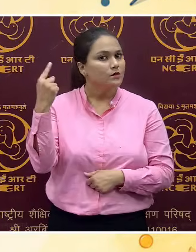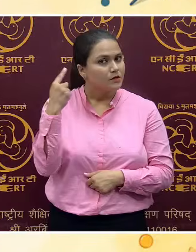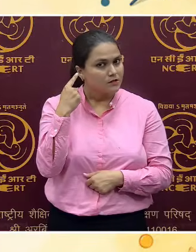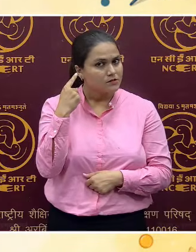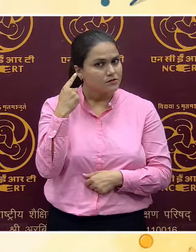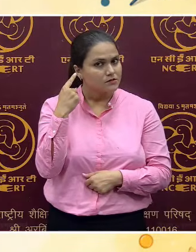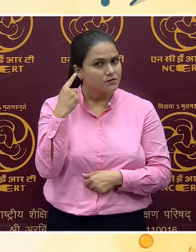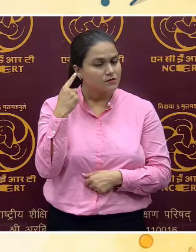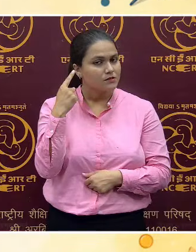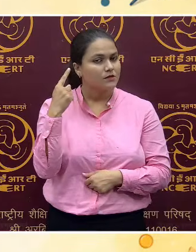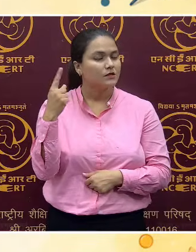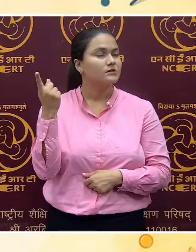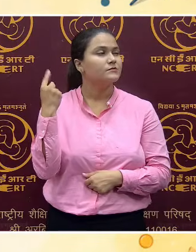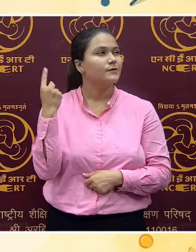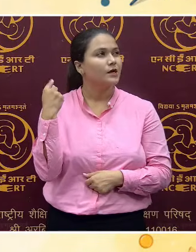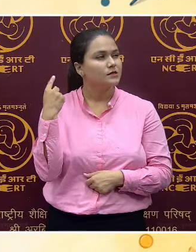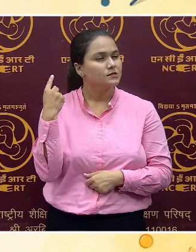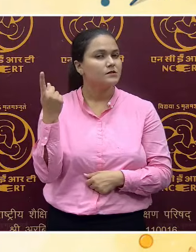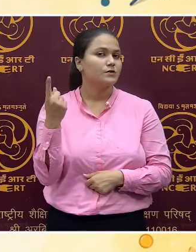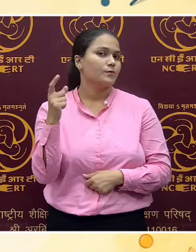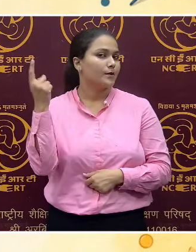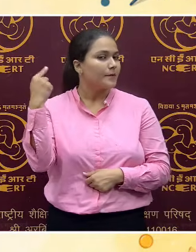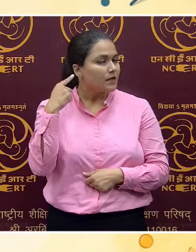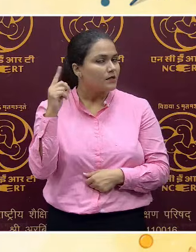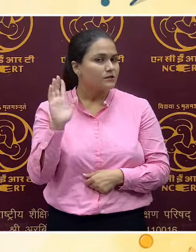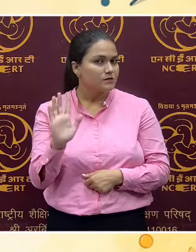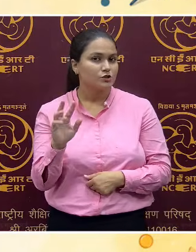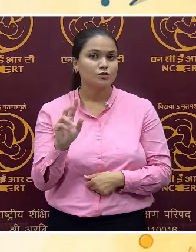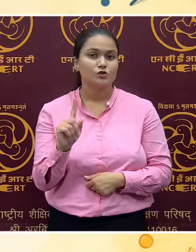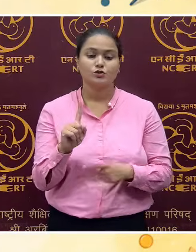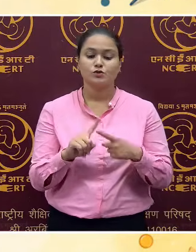the past tense. So, his words must be listened to.